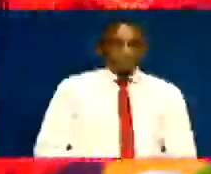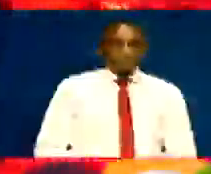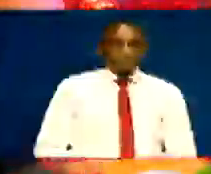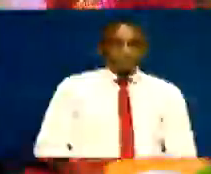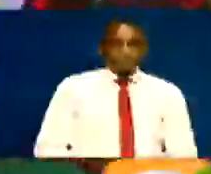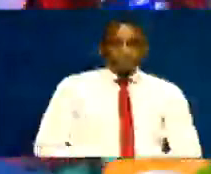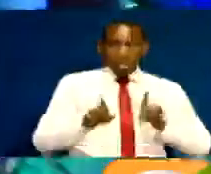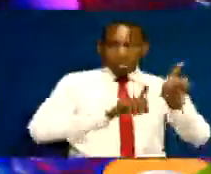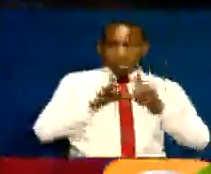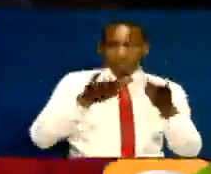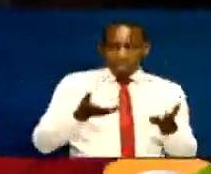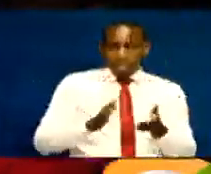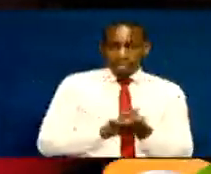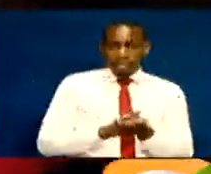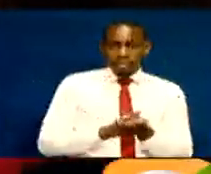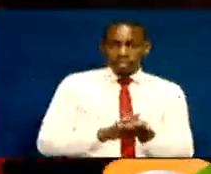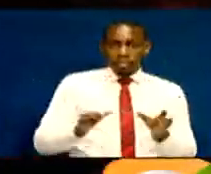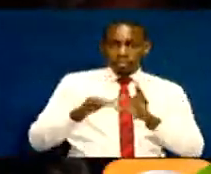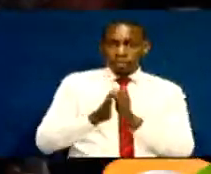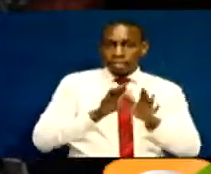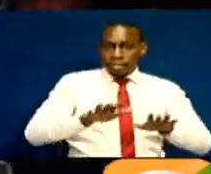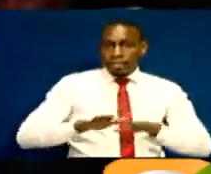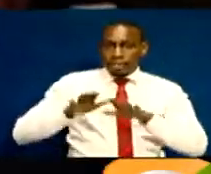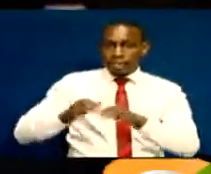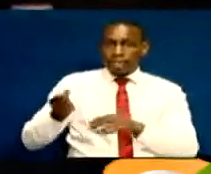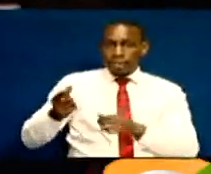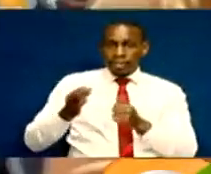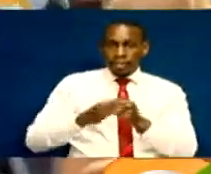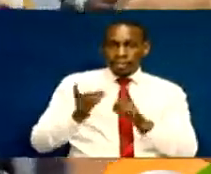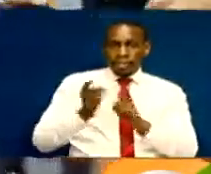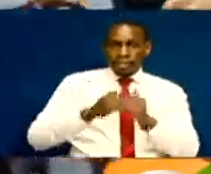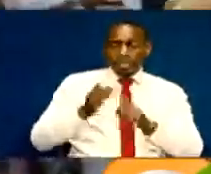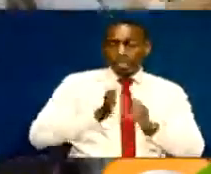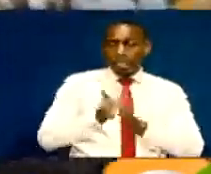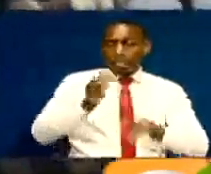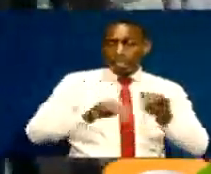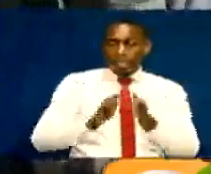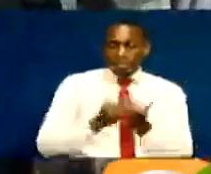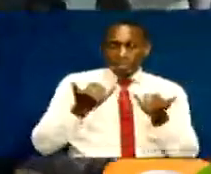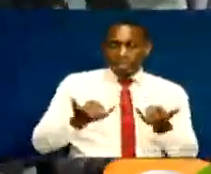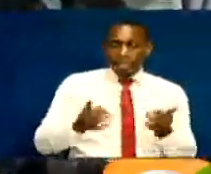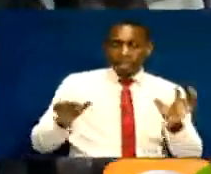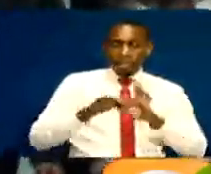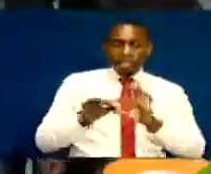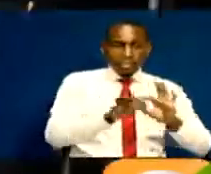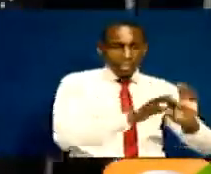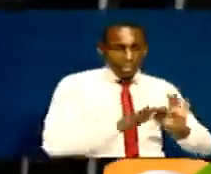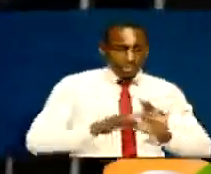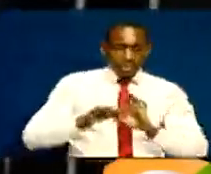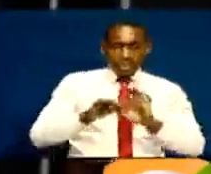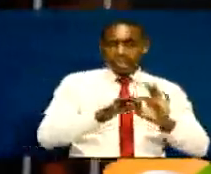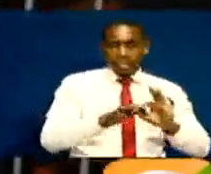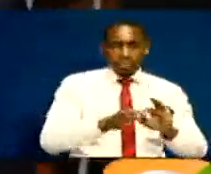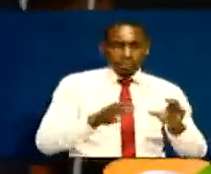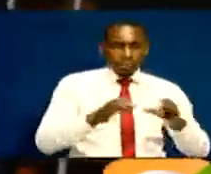Her current visit, which has coincided with the campaigns for the August 9th general election, has seen her join Azimio la Umoja One